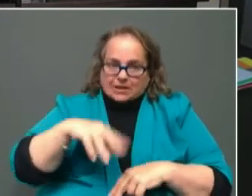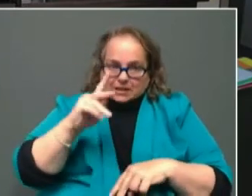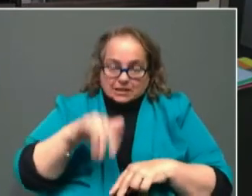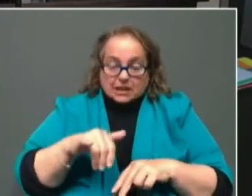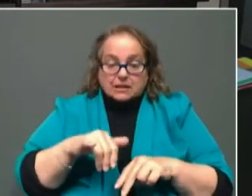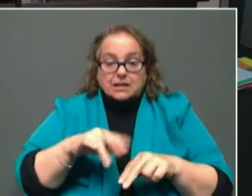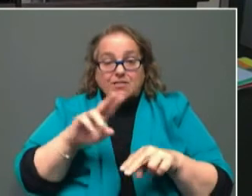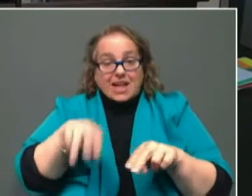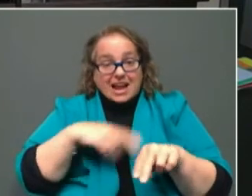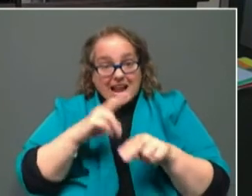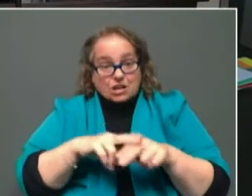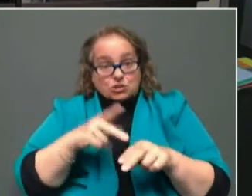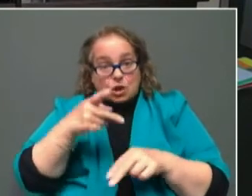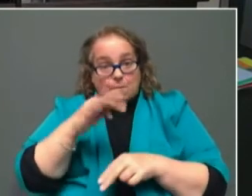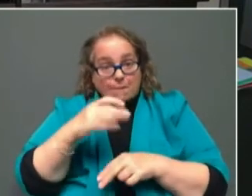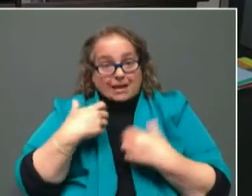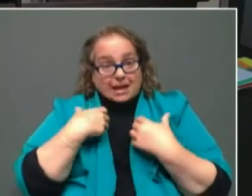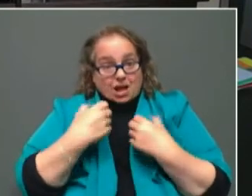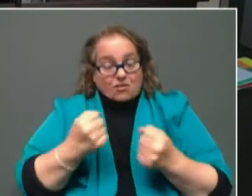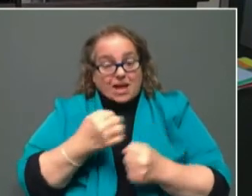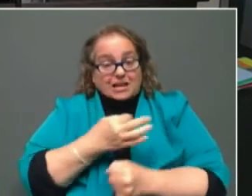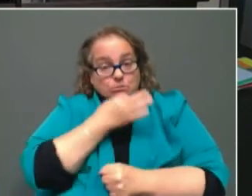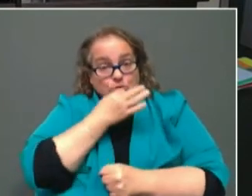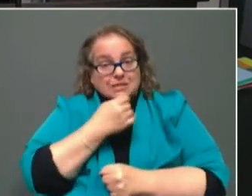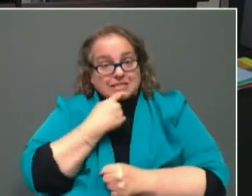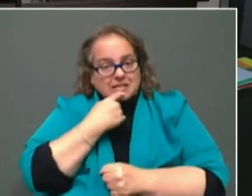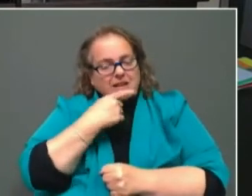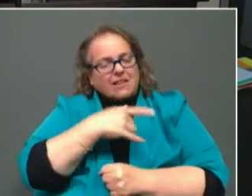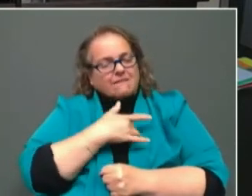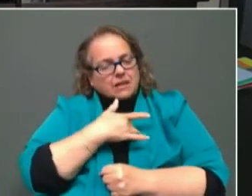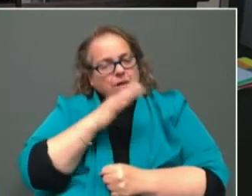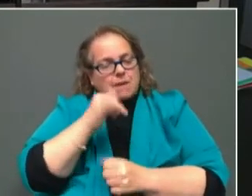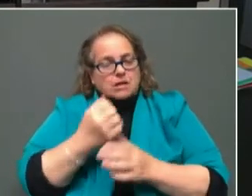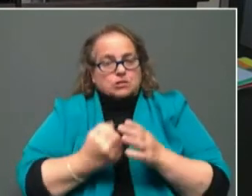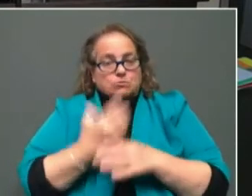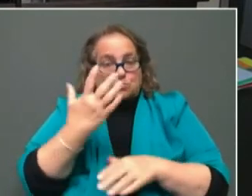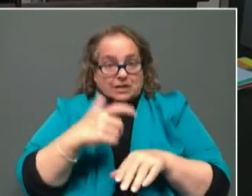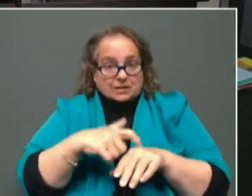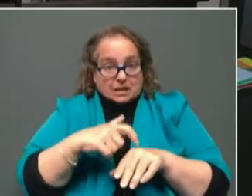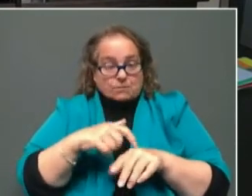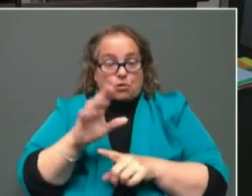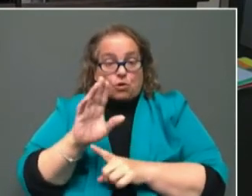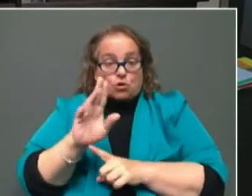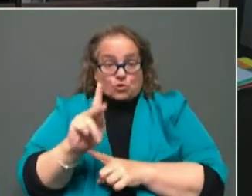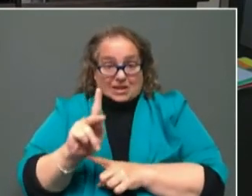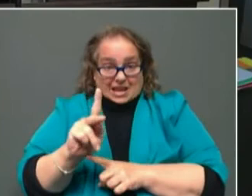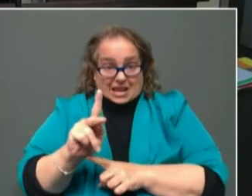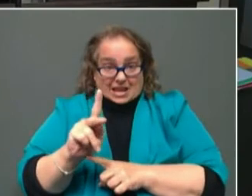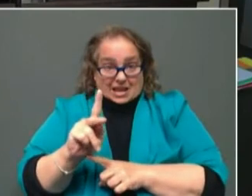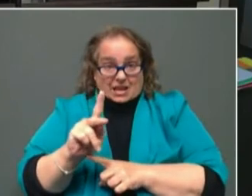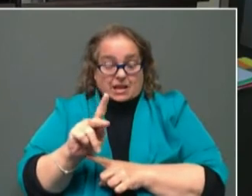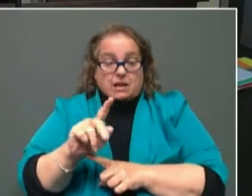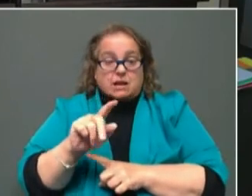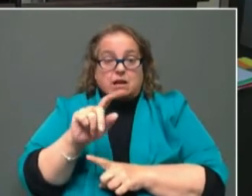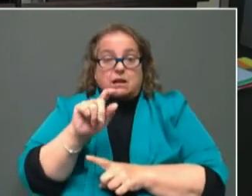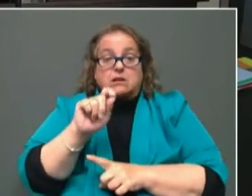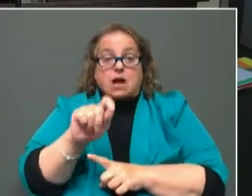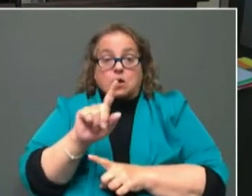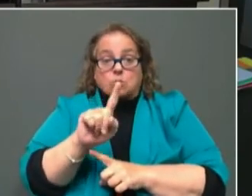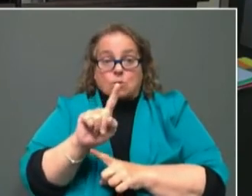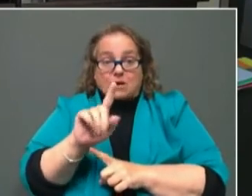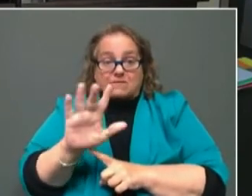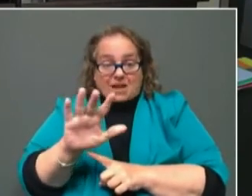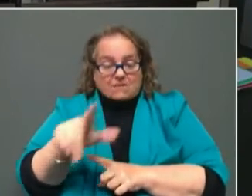health experts had said that they thought by springtime, the United Kingdom version, the B.115 version, could be the